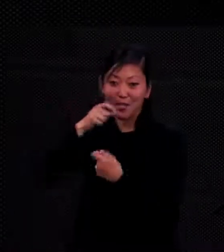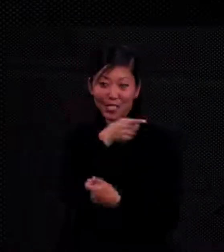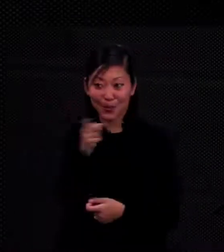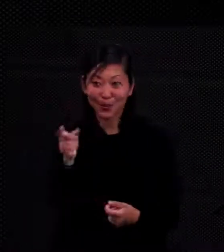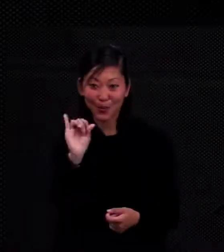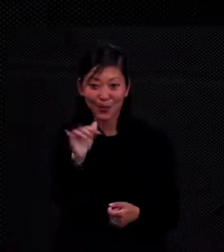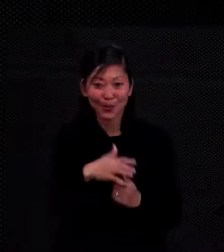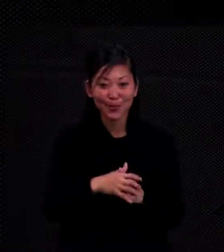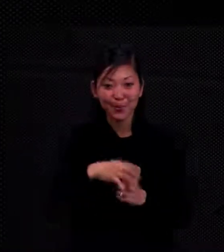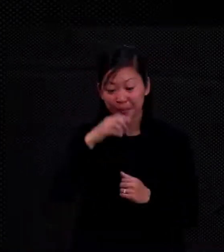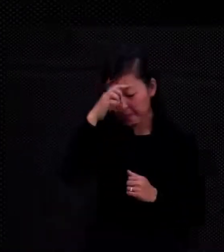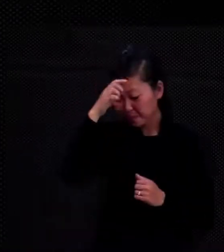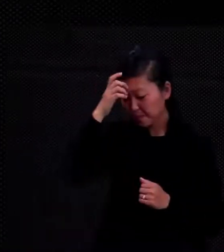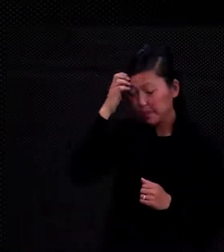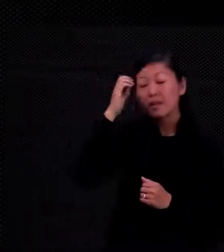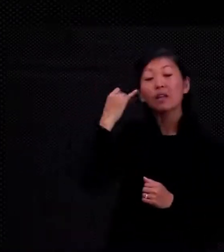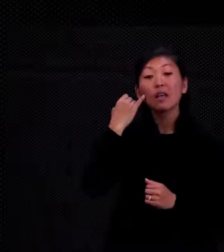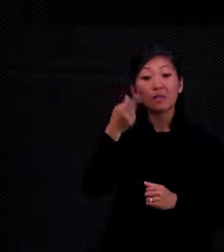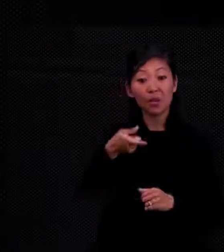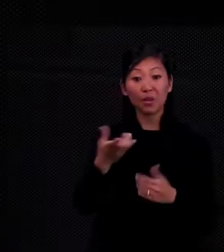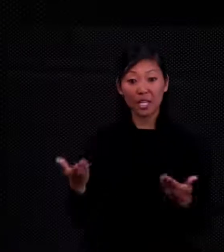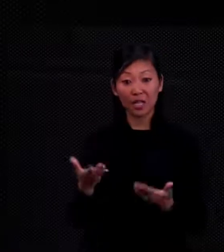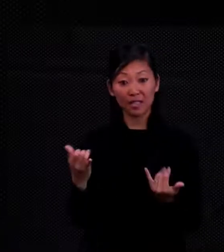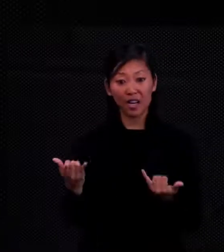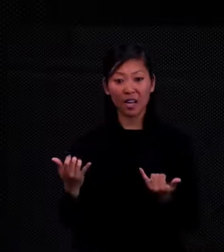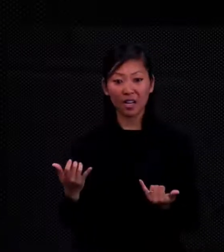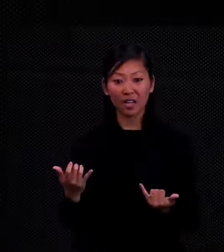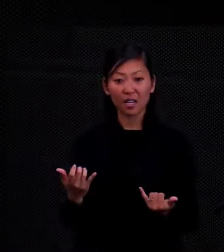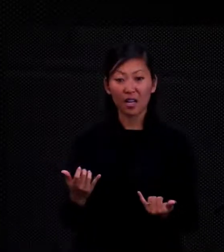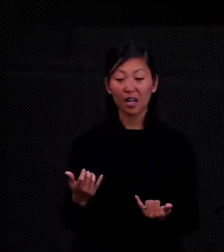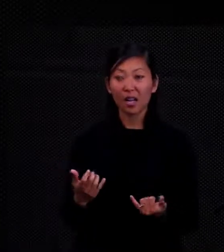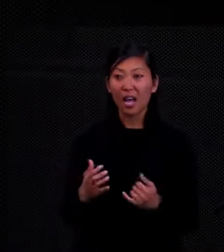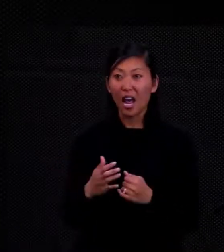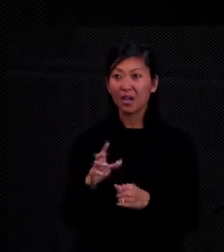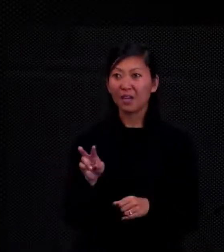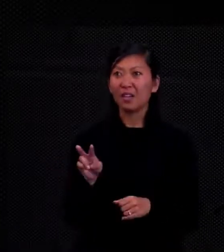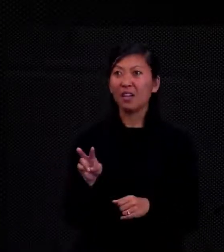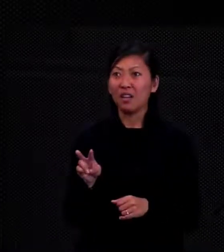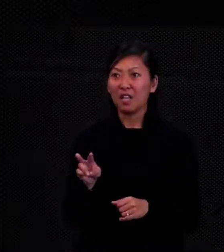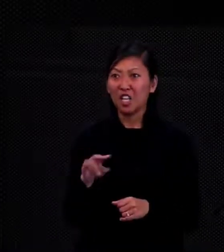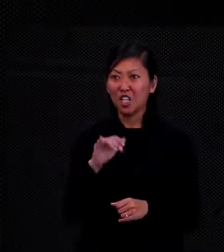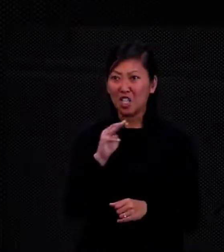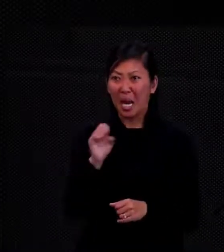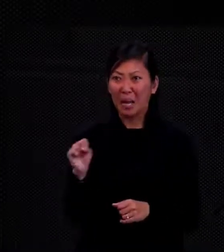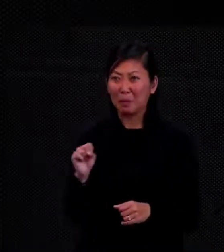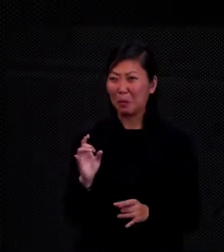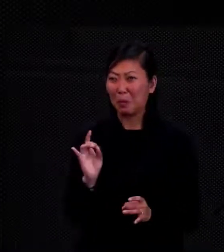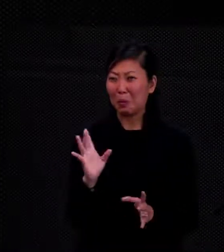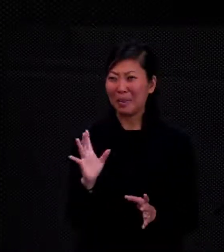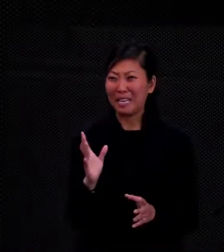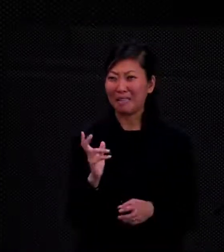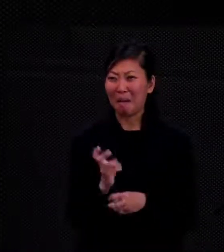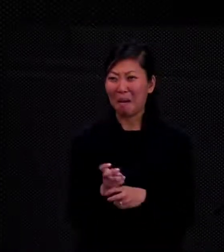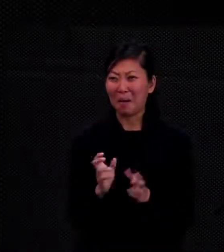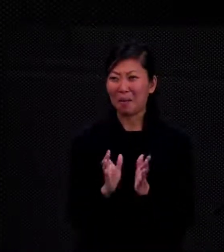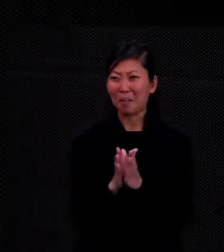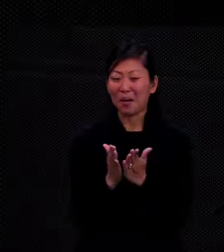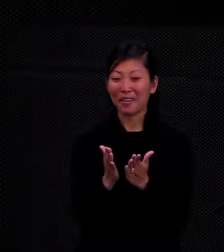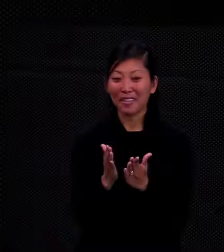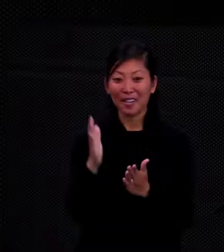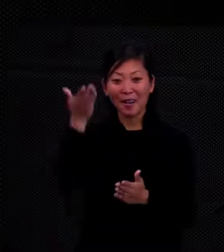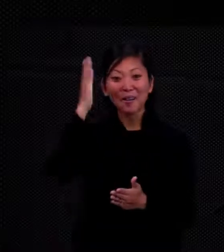here today, and your heart is not hating every word that comes from James, God is drawing near to